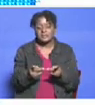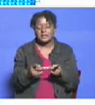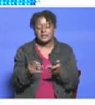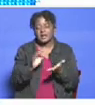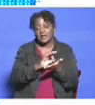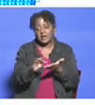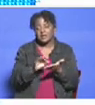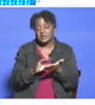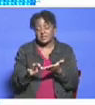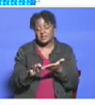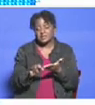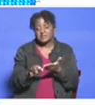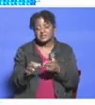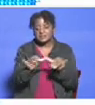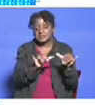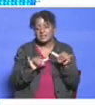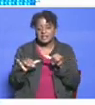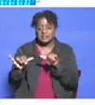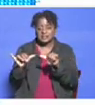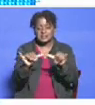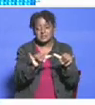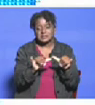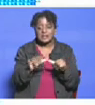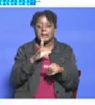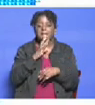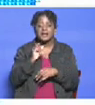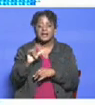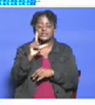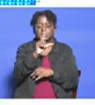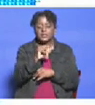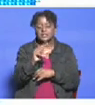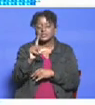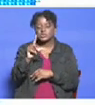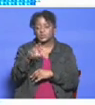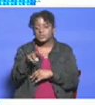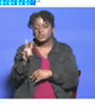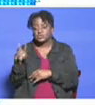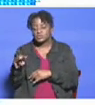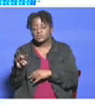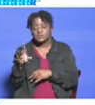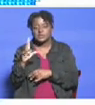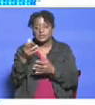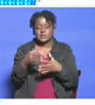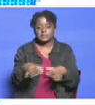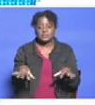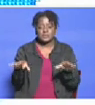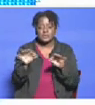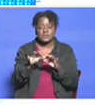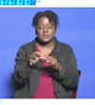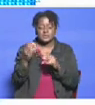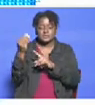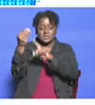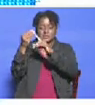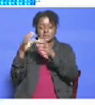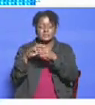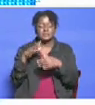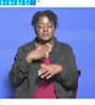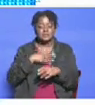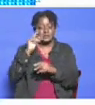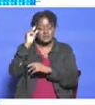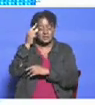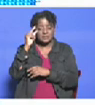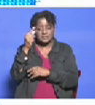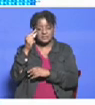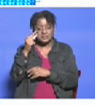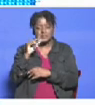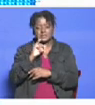by 2022. A primary objective of my government is the introduction